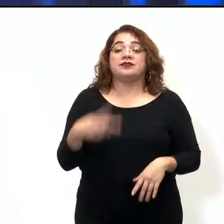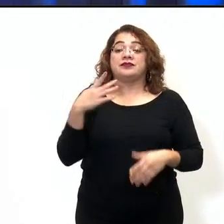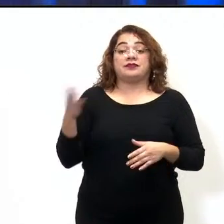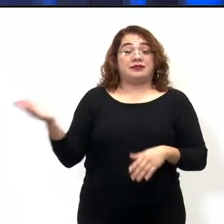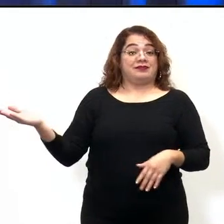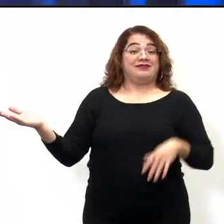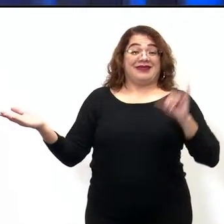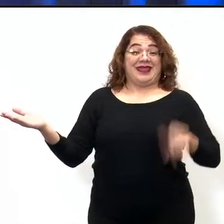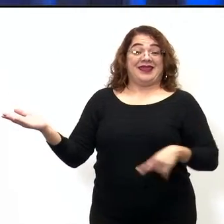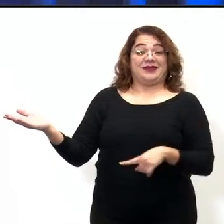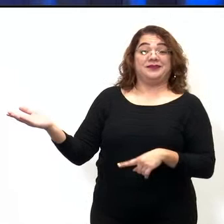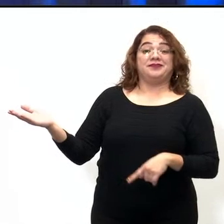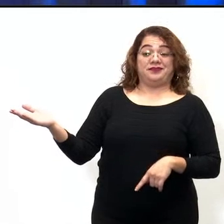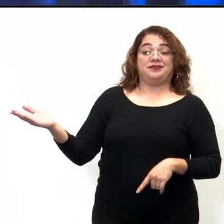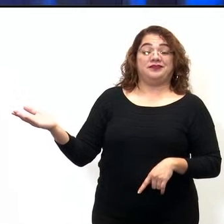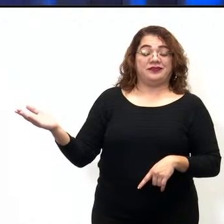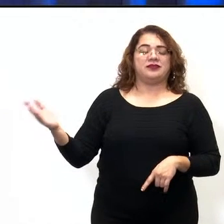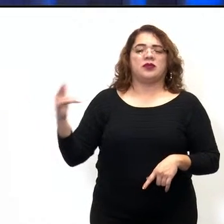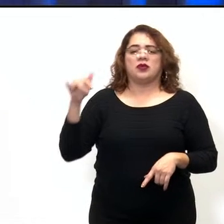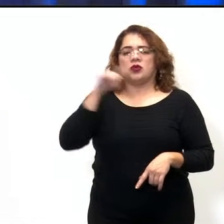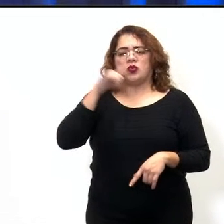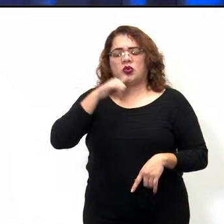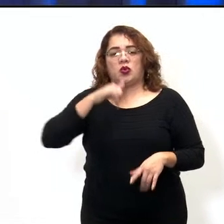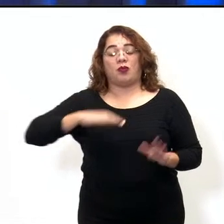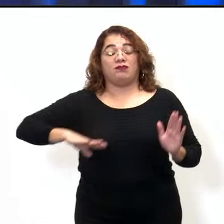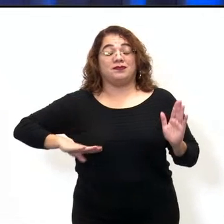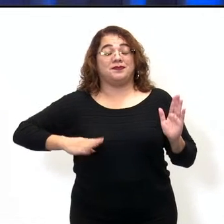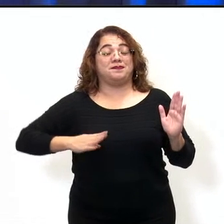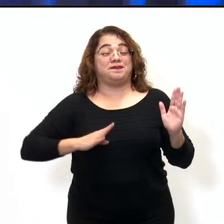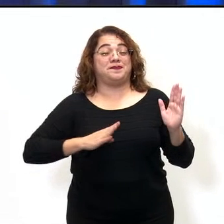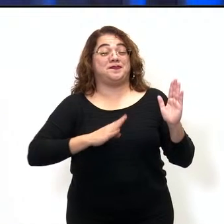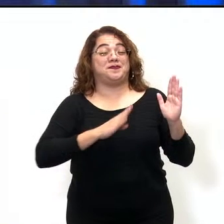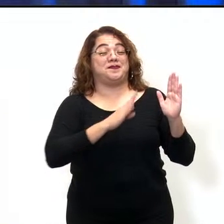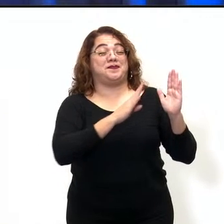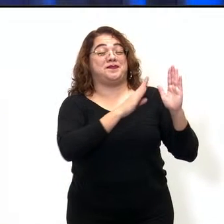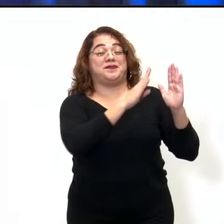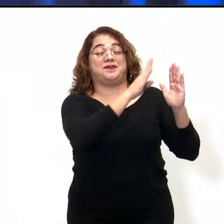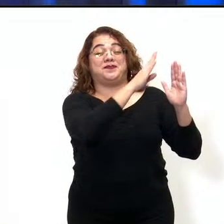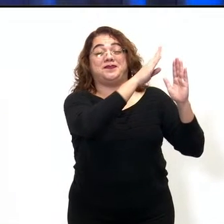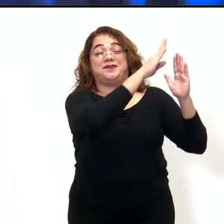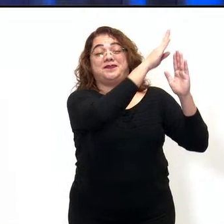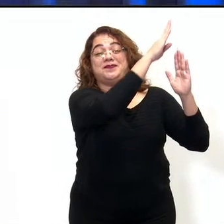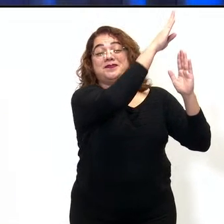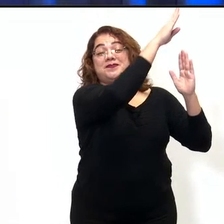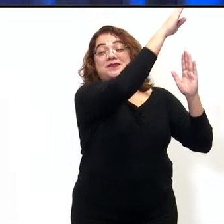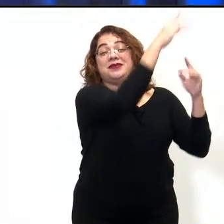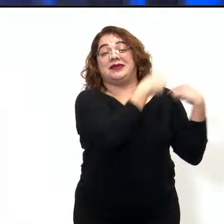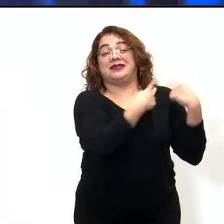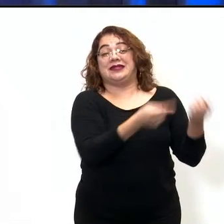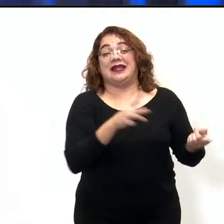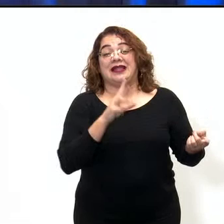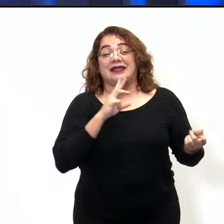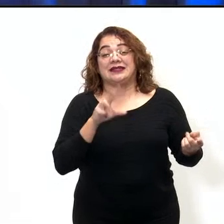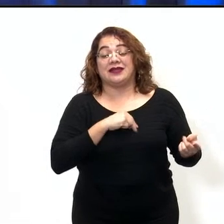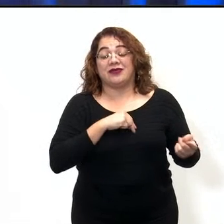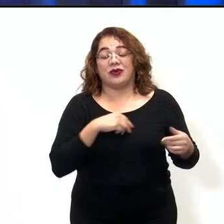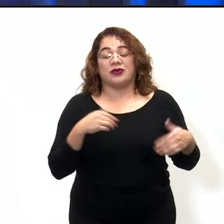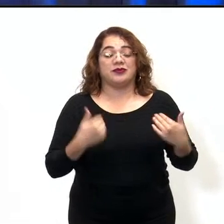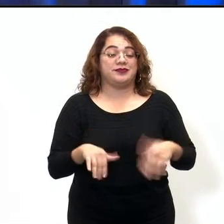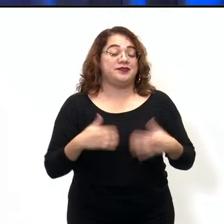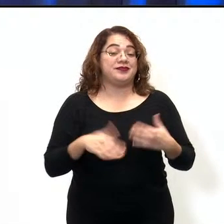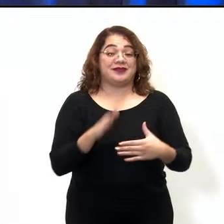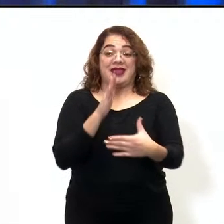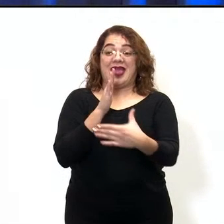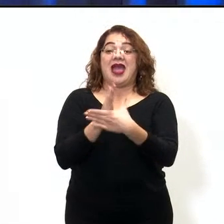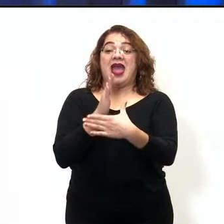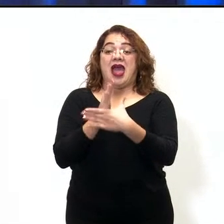slide, new cases are continuing to climb since the Thanksgiving holiday especially. On average, our number of new